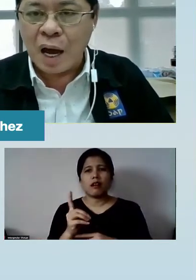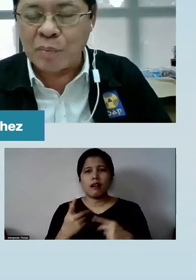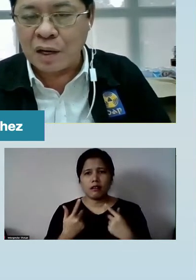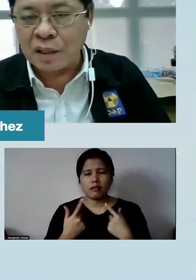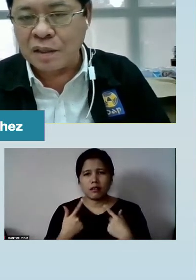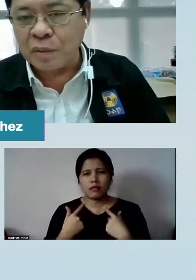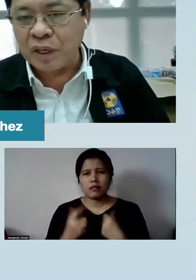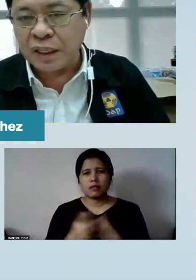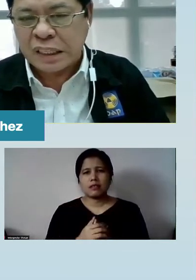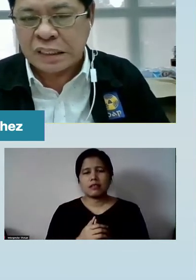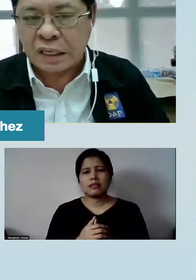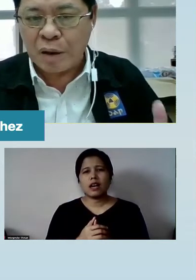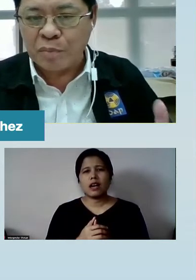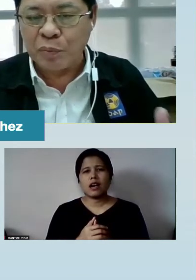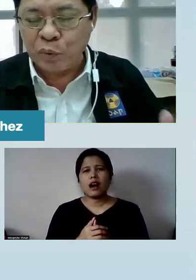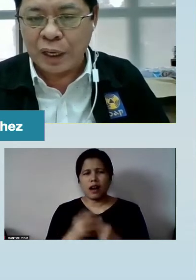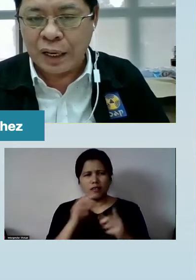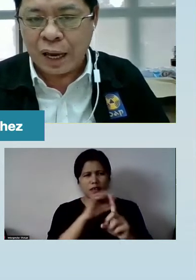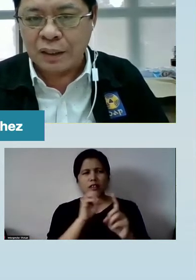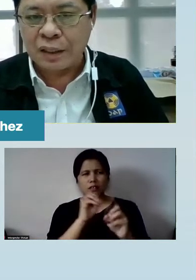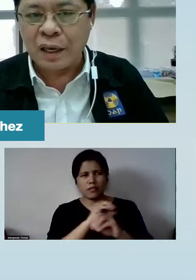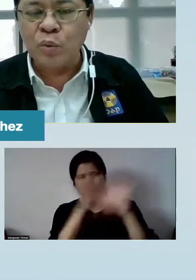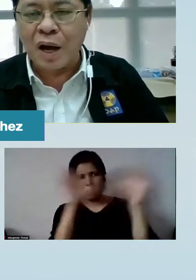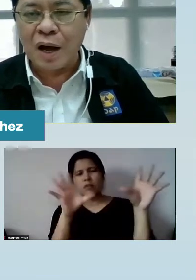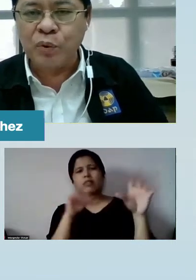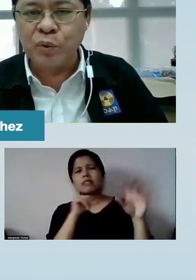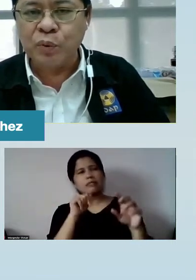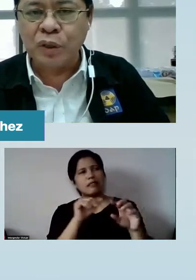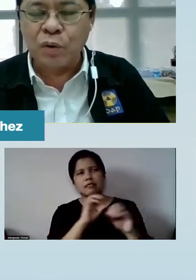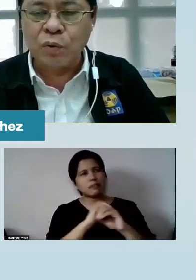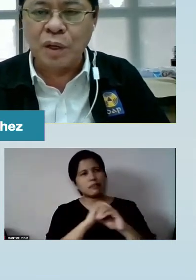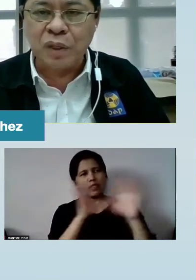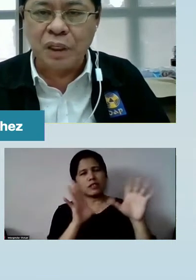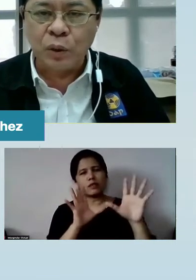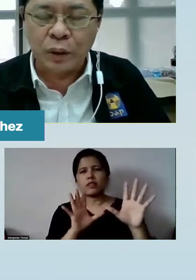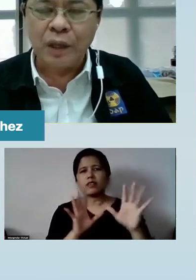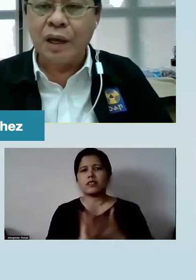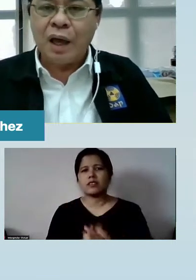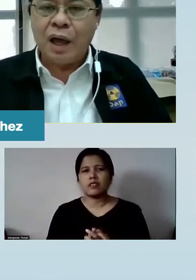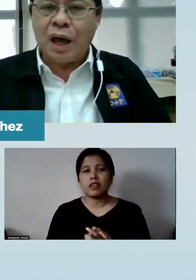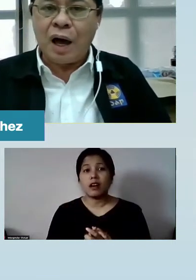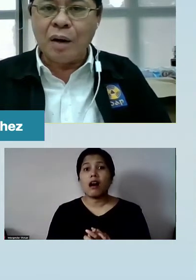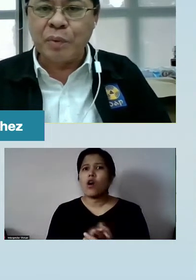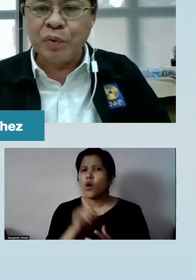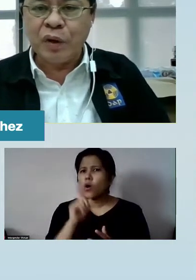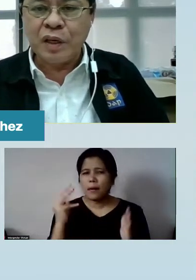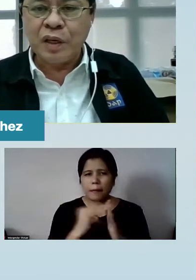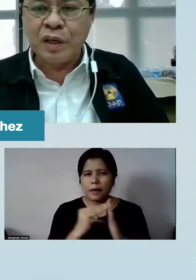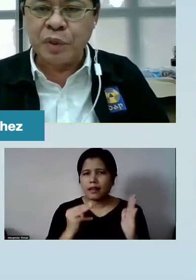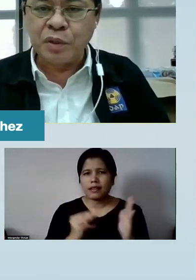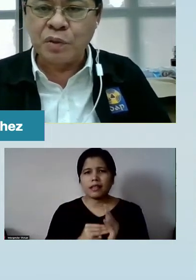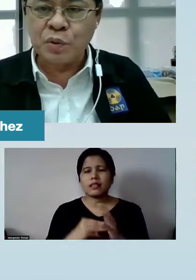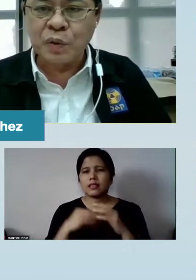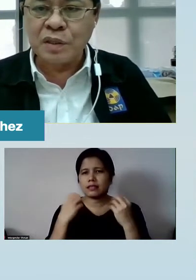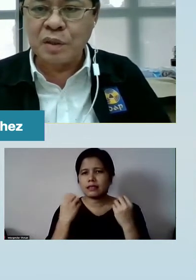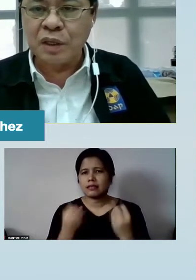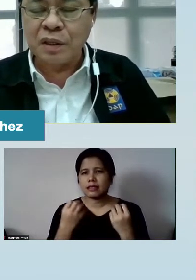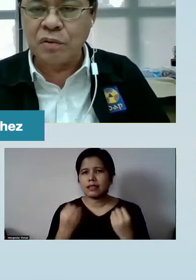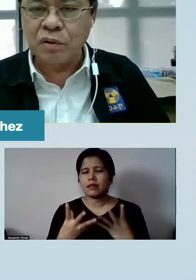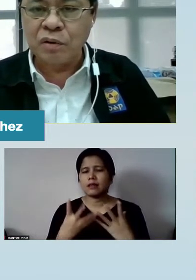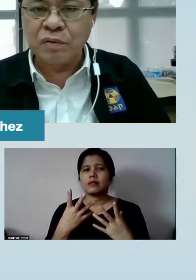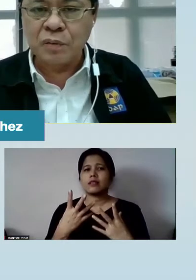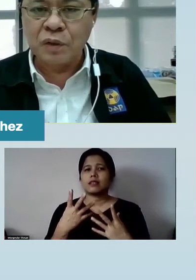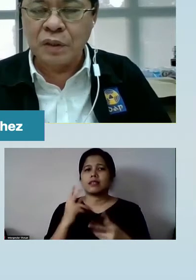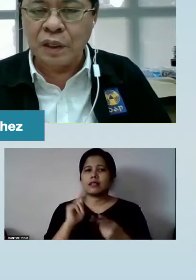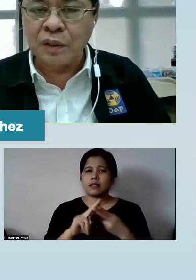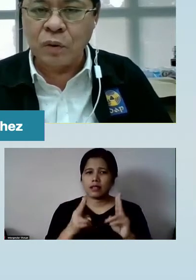and non-apparent disabilities, kasama po yan lahat. Kaya umaabot po ng 1 billion ang population ng persons with disabilities